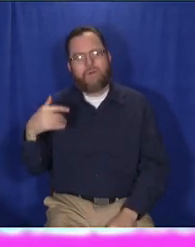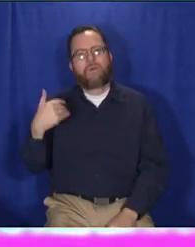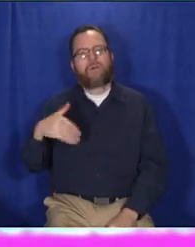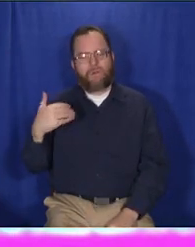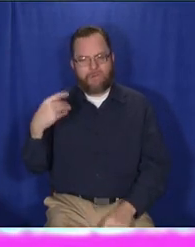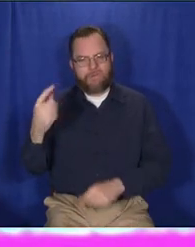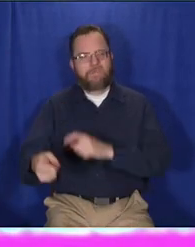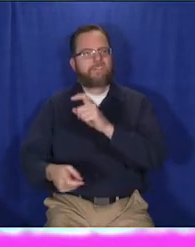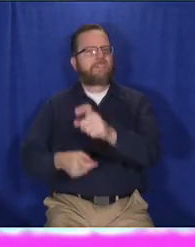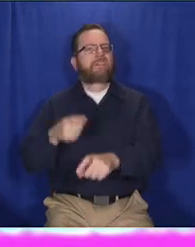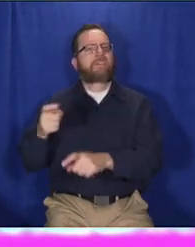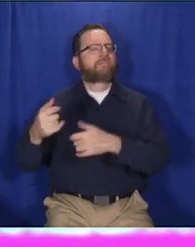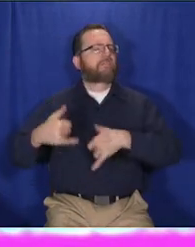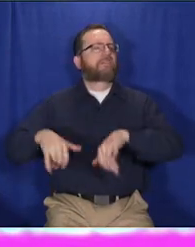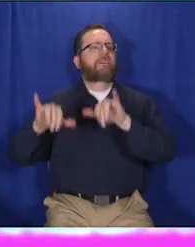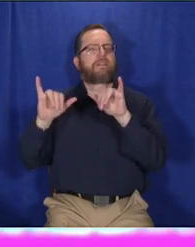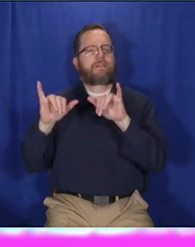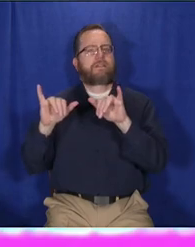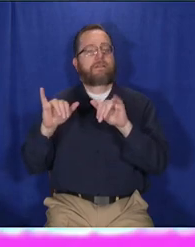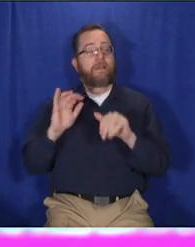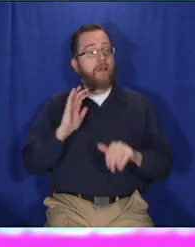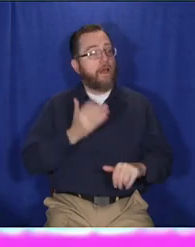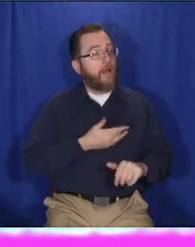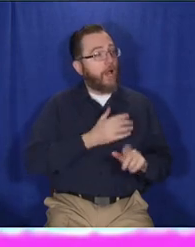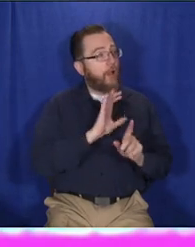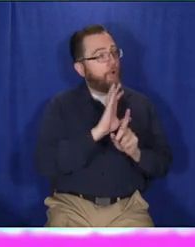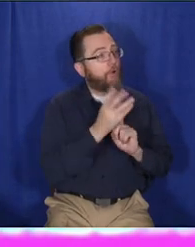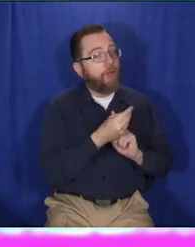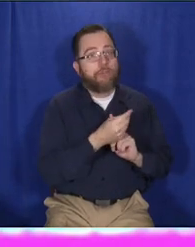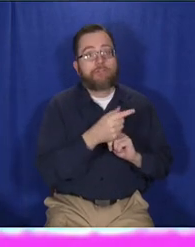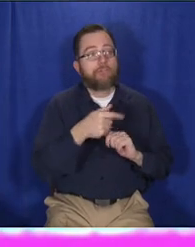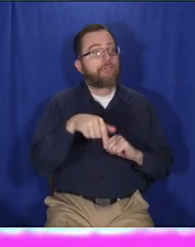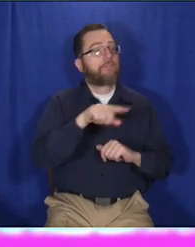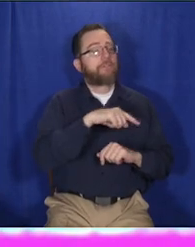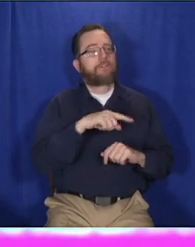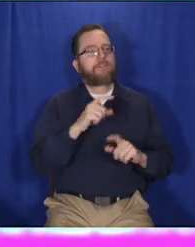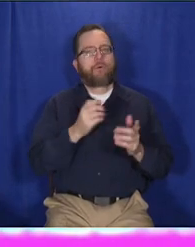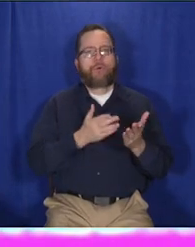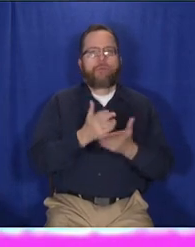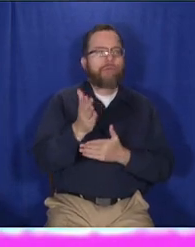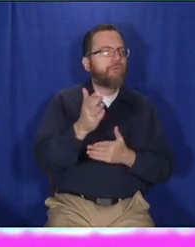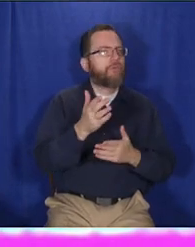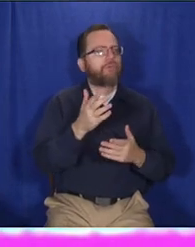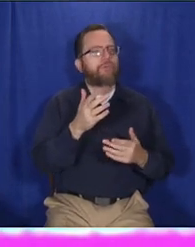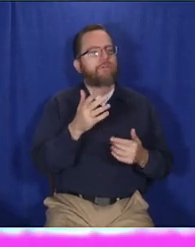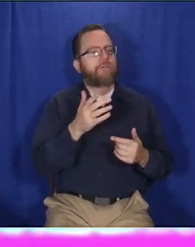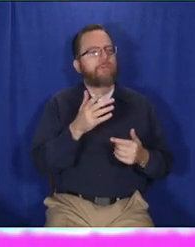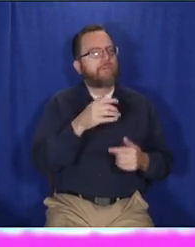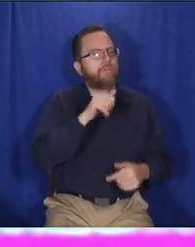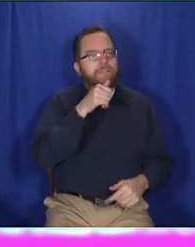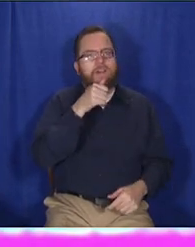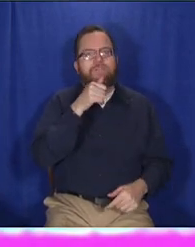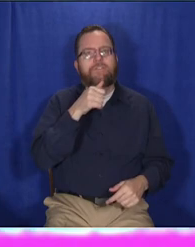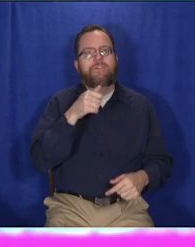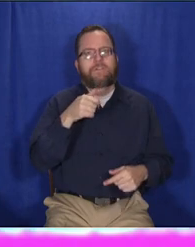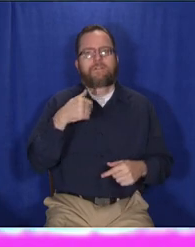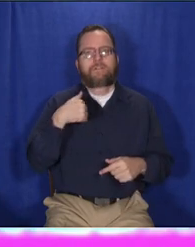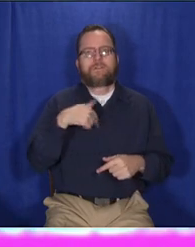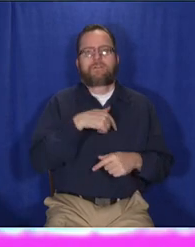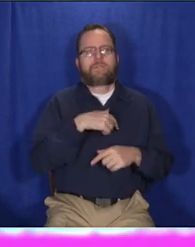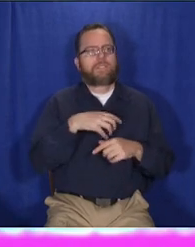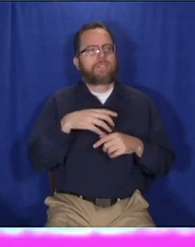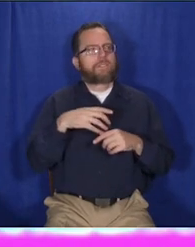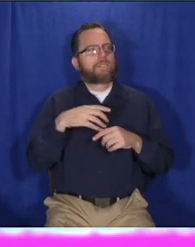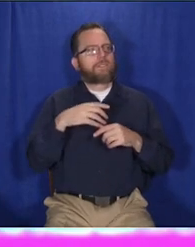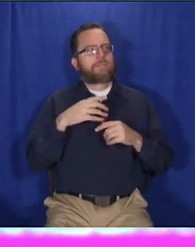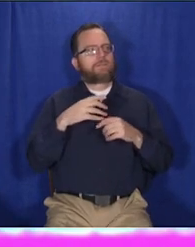in our society and our culture, increasingly so in the midst of this pandemic, in a time of scarcity. And as Christians,